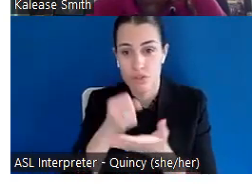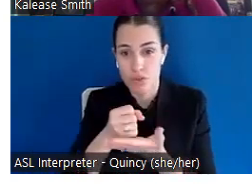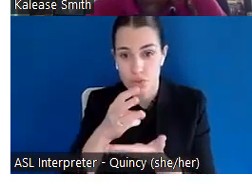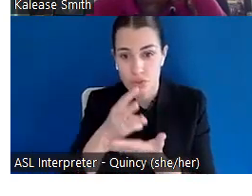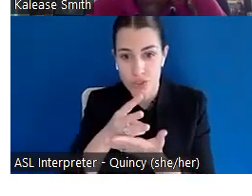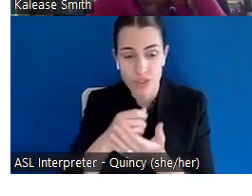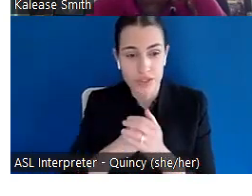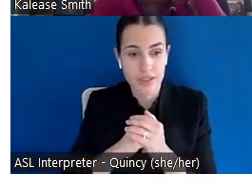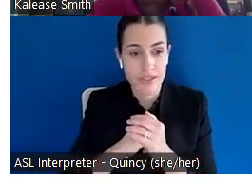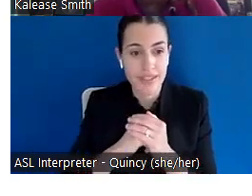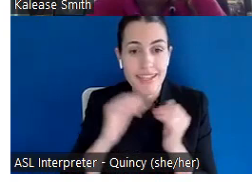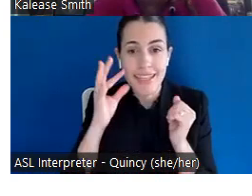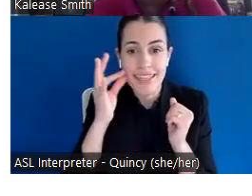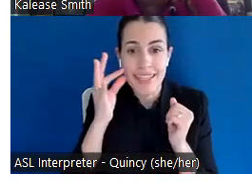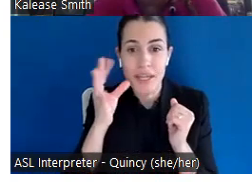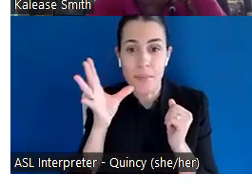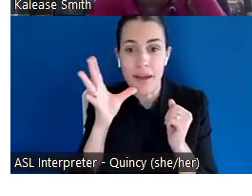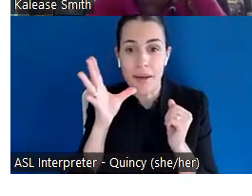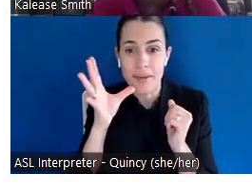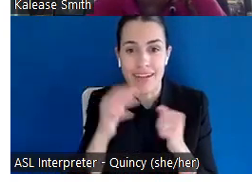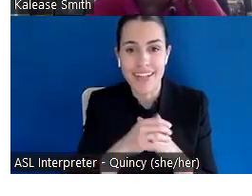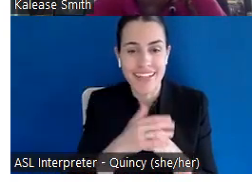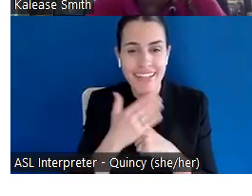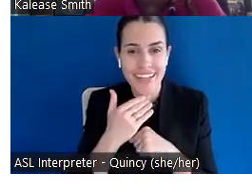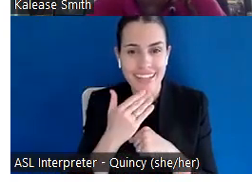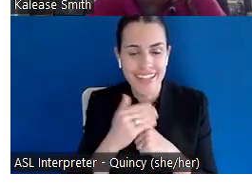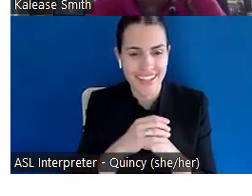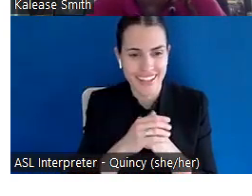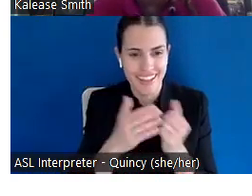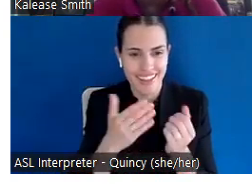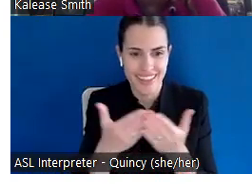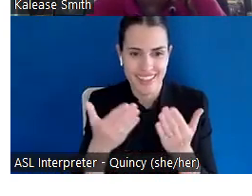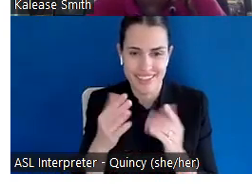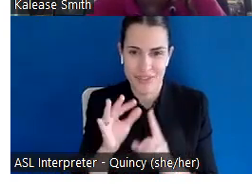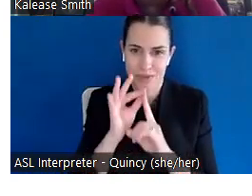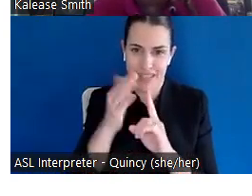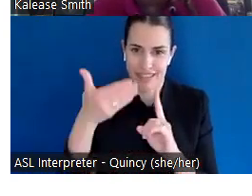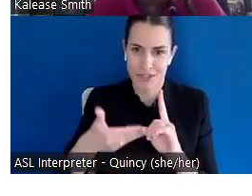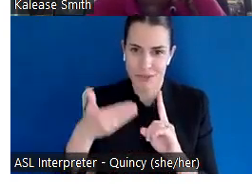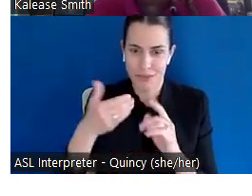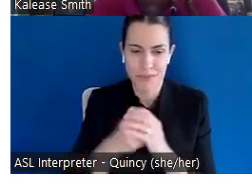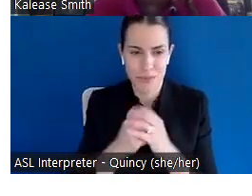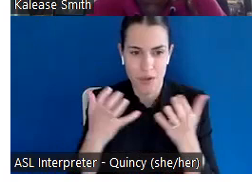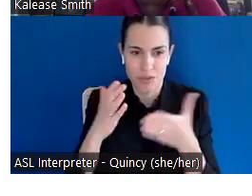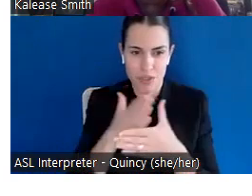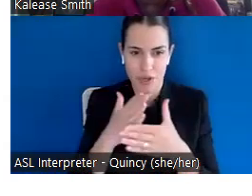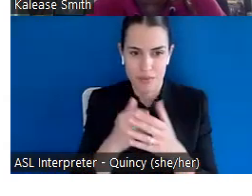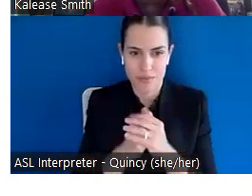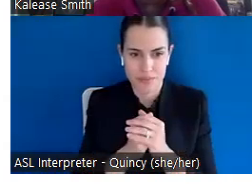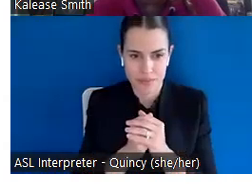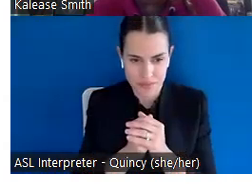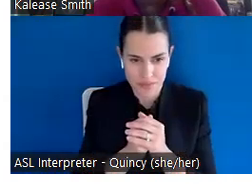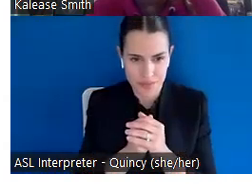kitty mama is one. Just things that make you uniquely you and you want to share with us here.